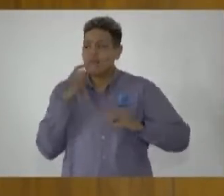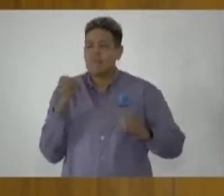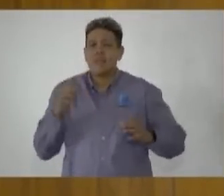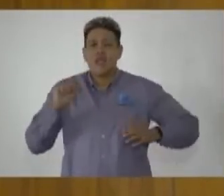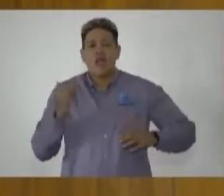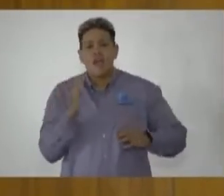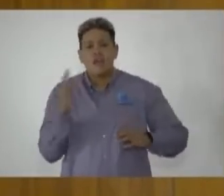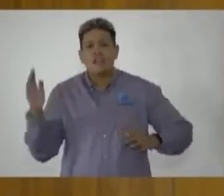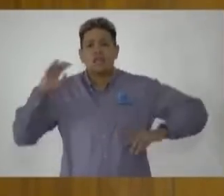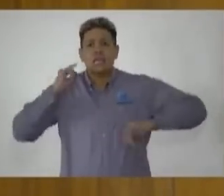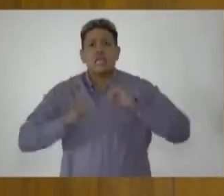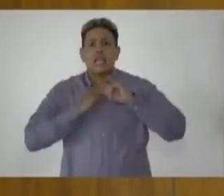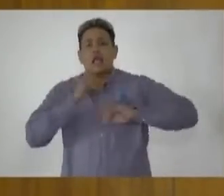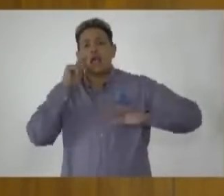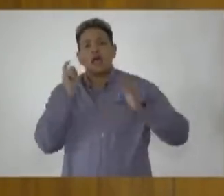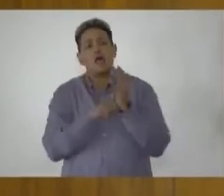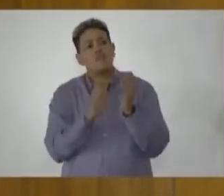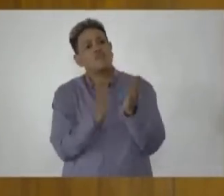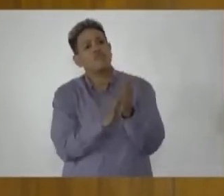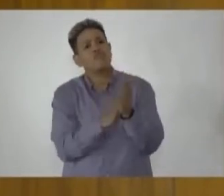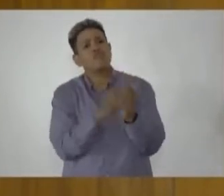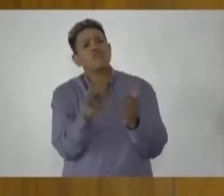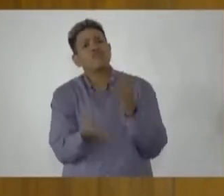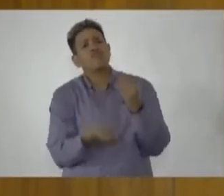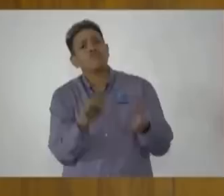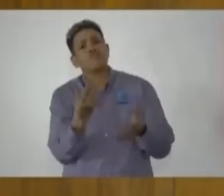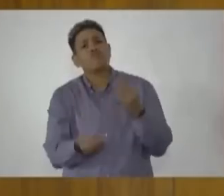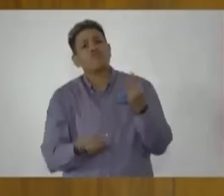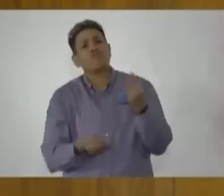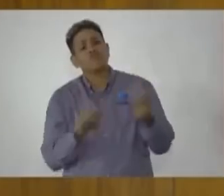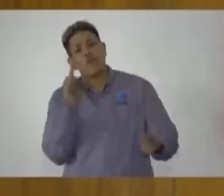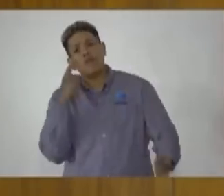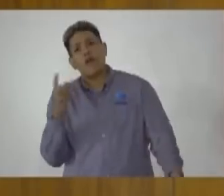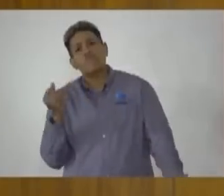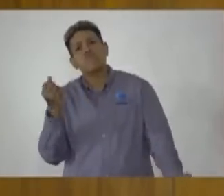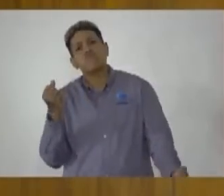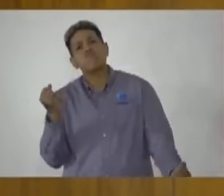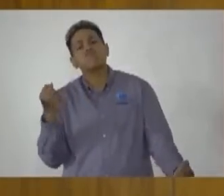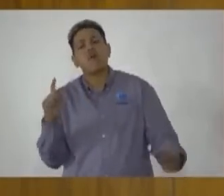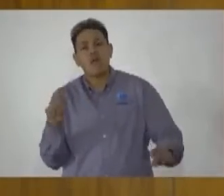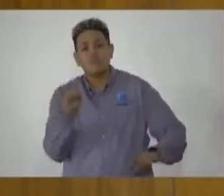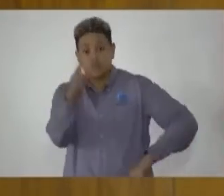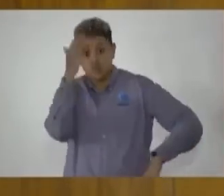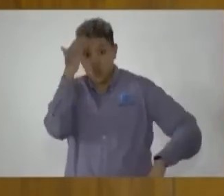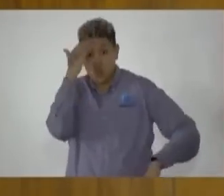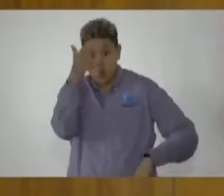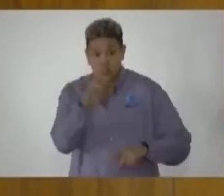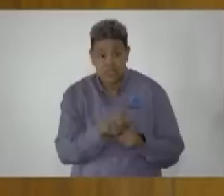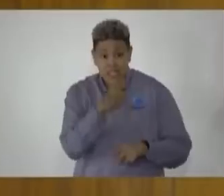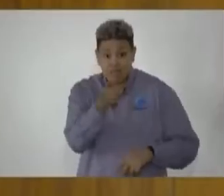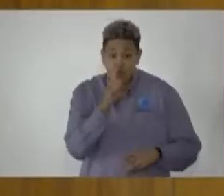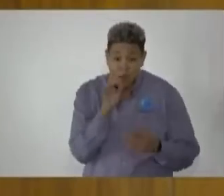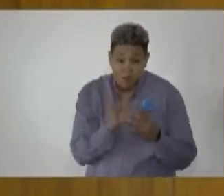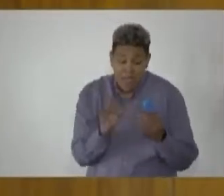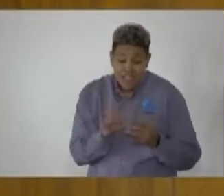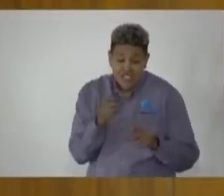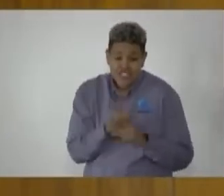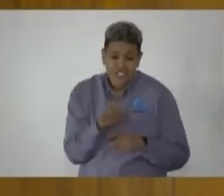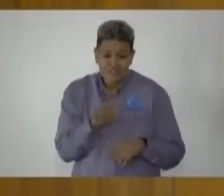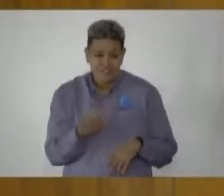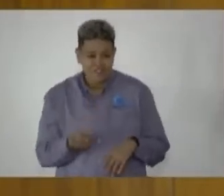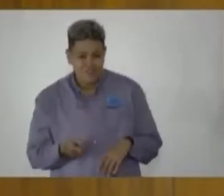other international accomplishments that she has had. And, you know, you mentioned,